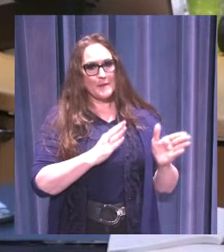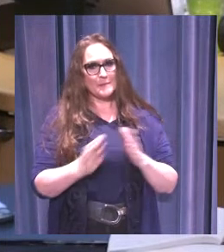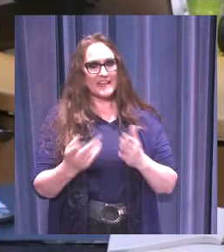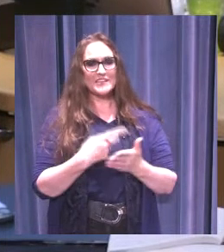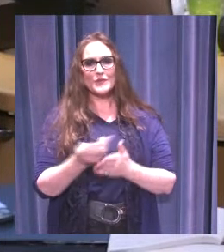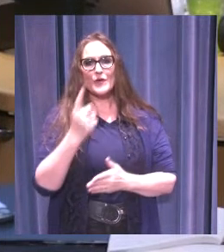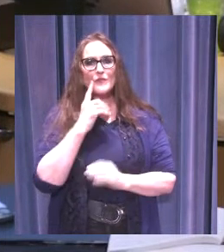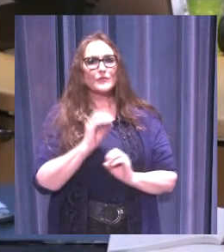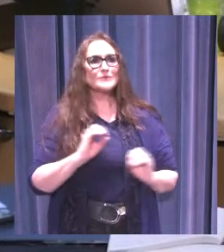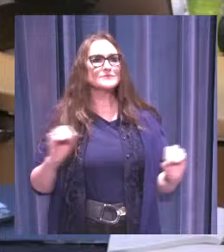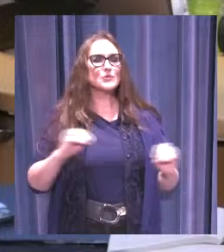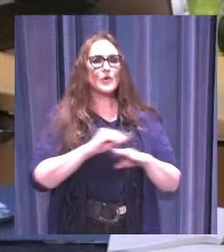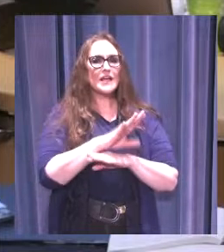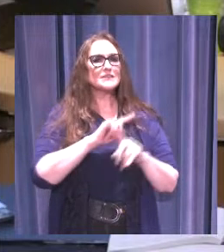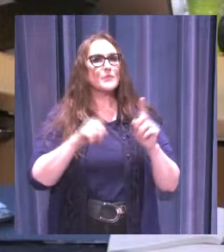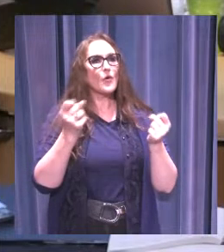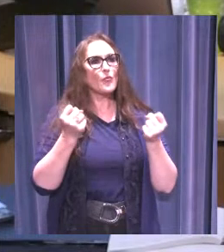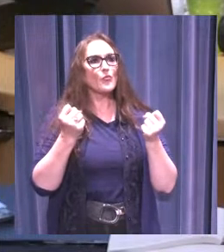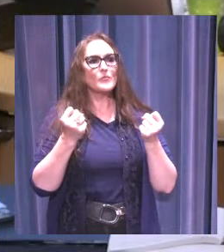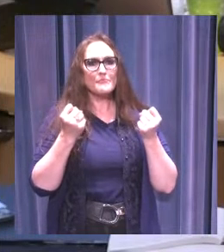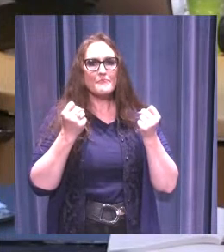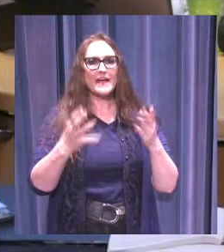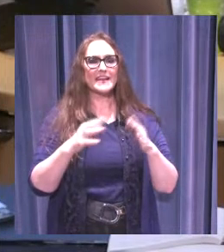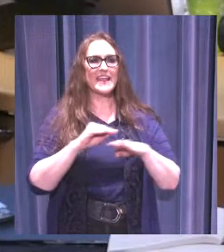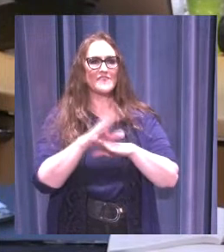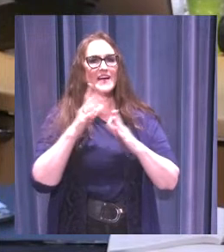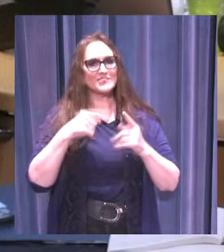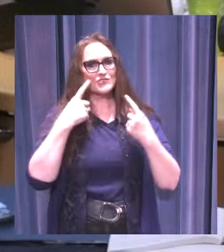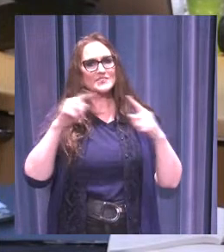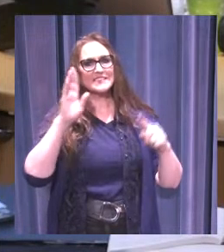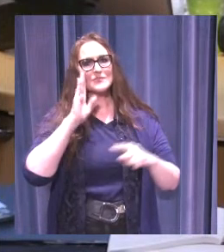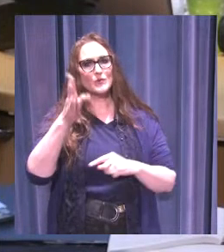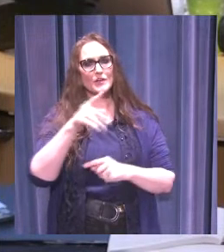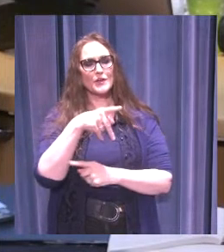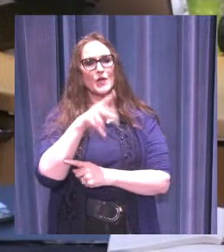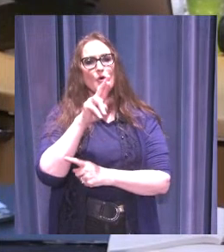lack of counsel, but with many advisors, they succeed. Proverbs